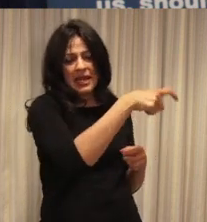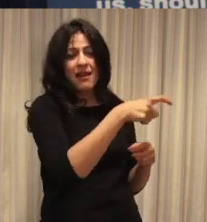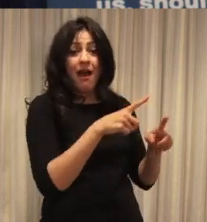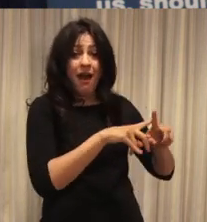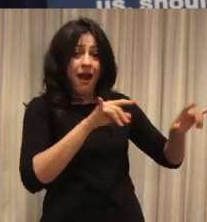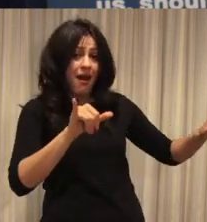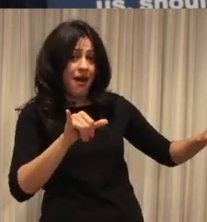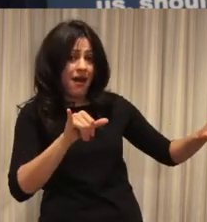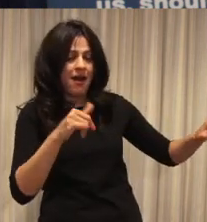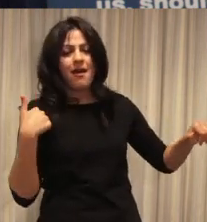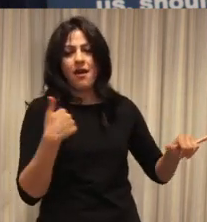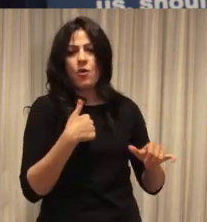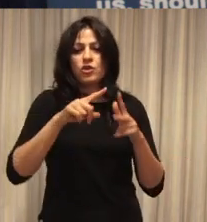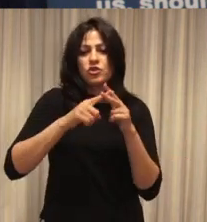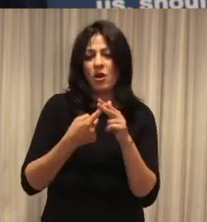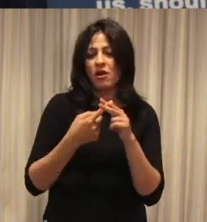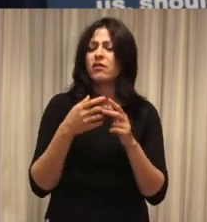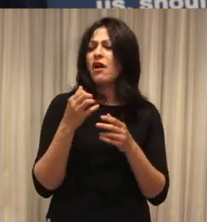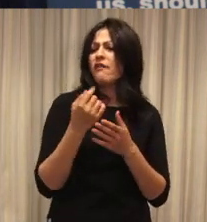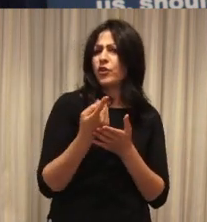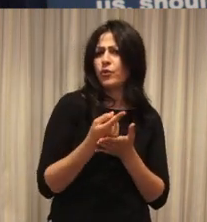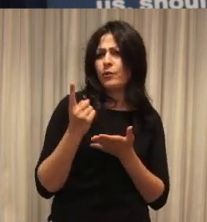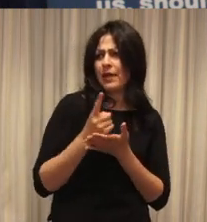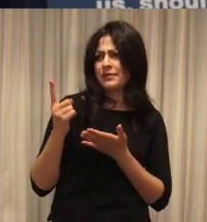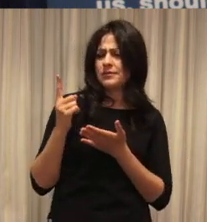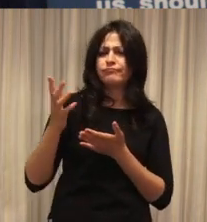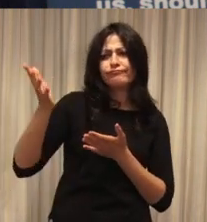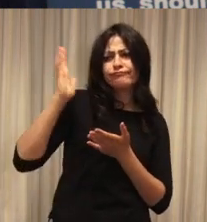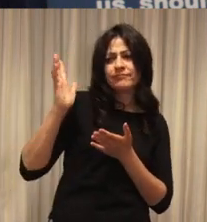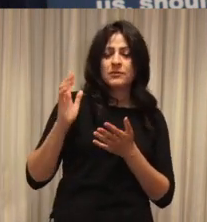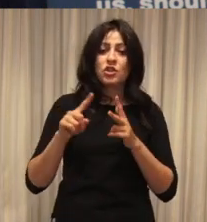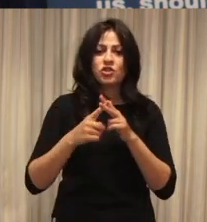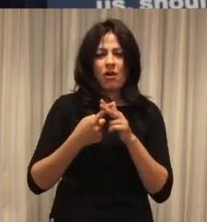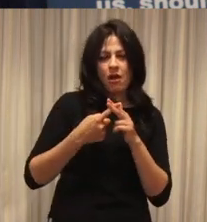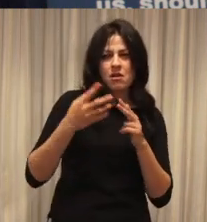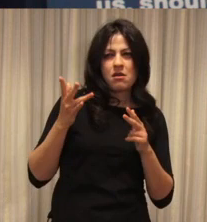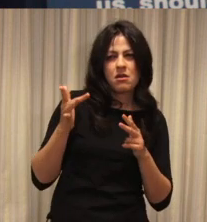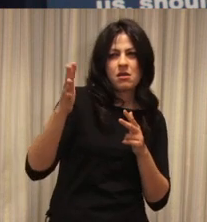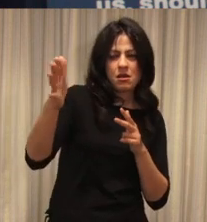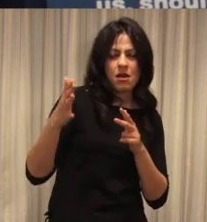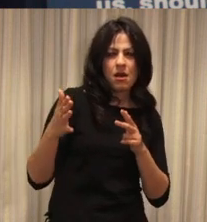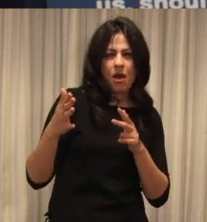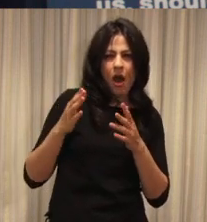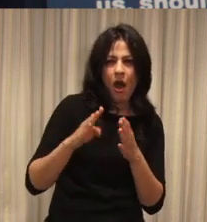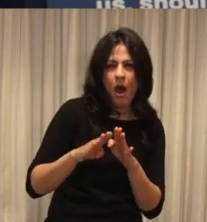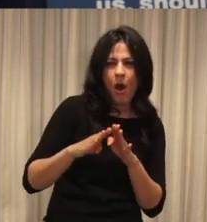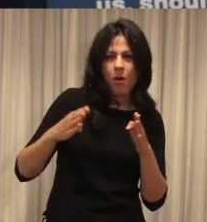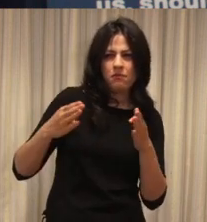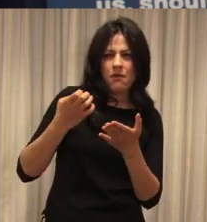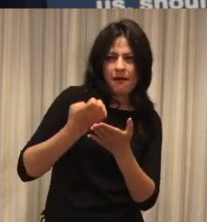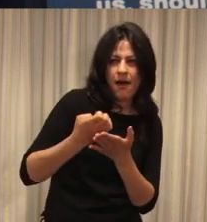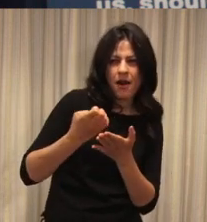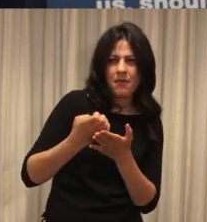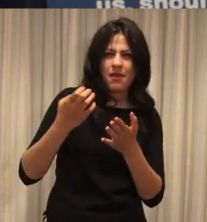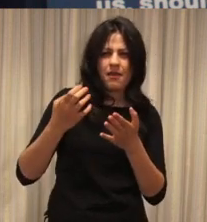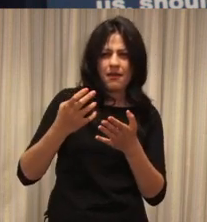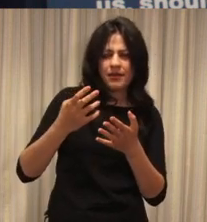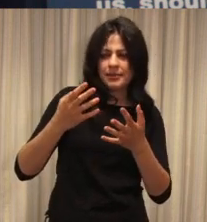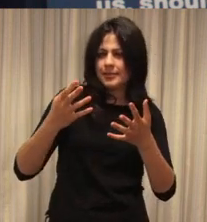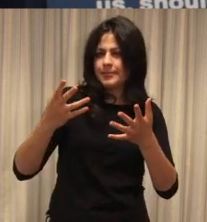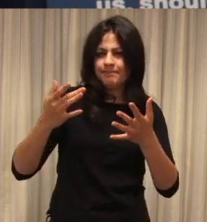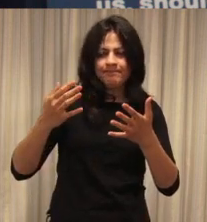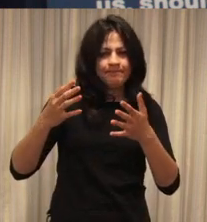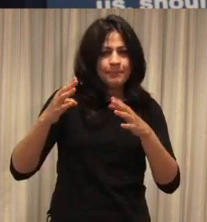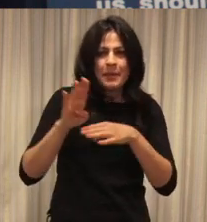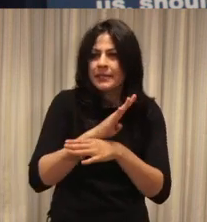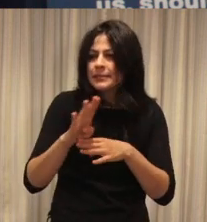same time, we started several weeks ago planning and thinking about how we slowly unwind and